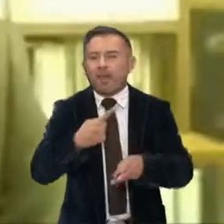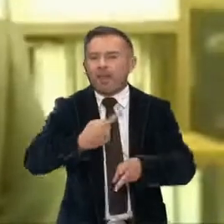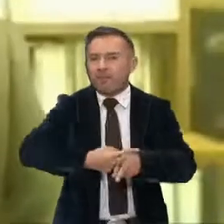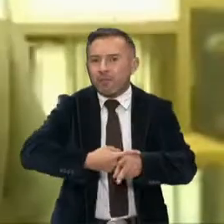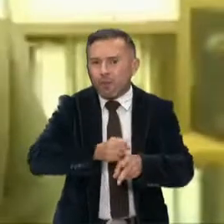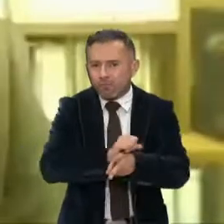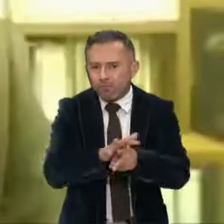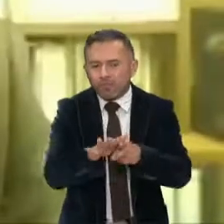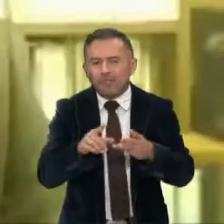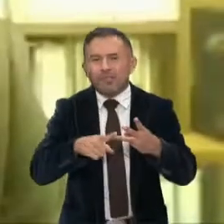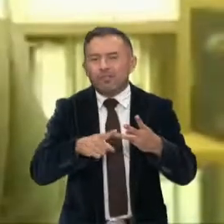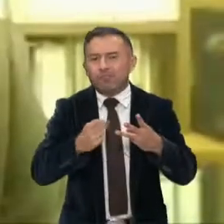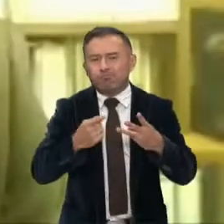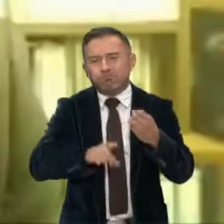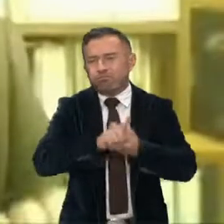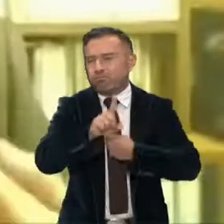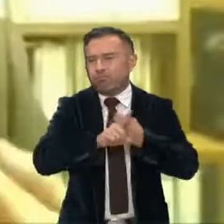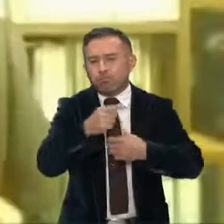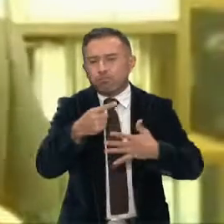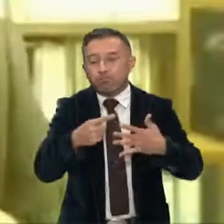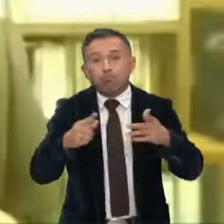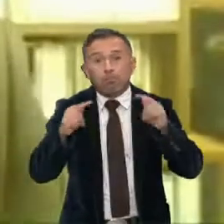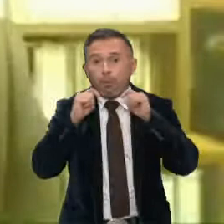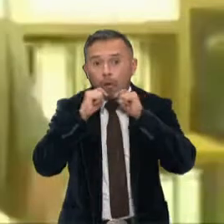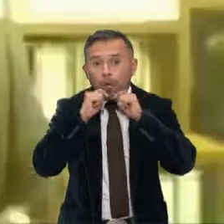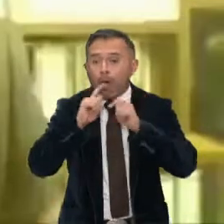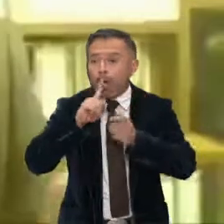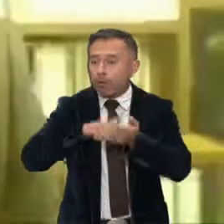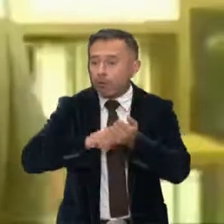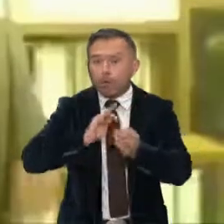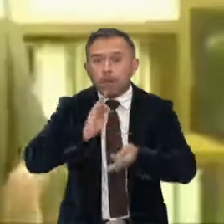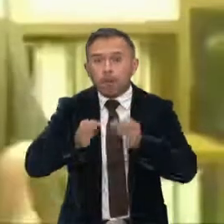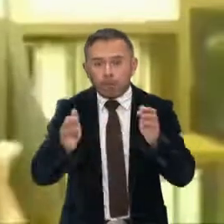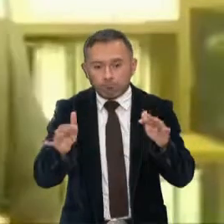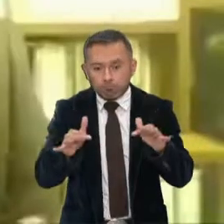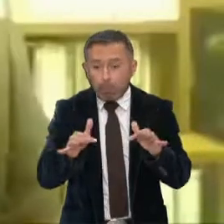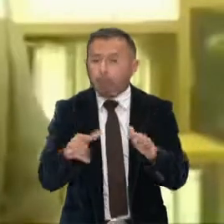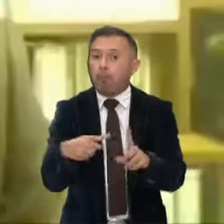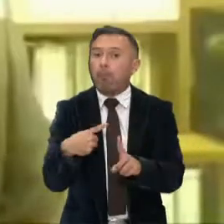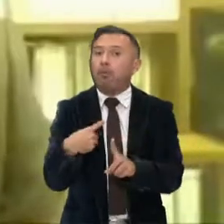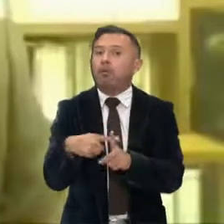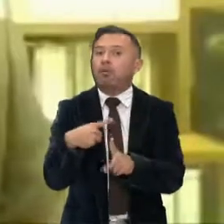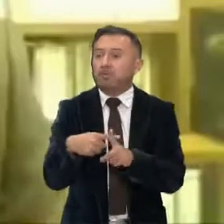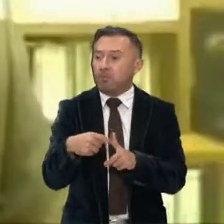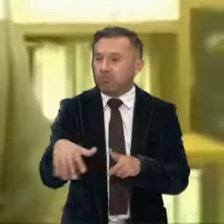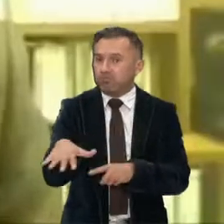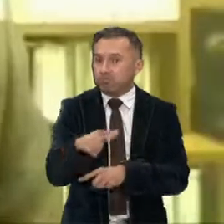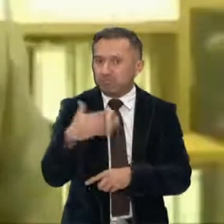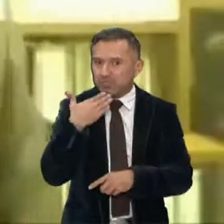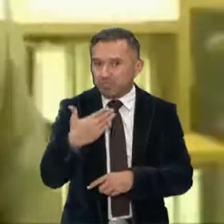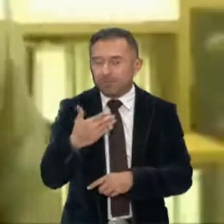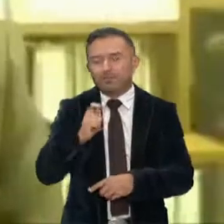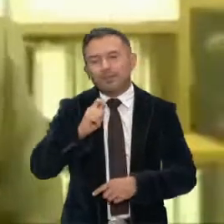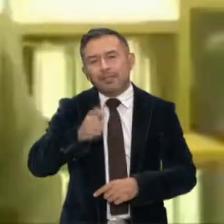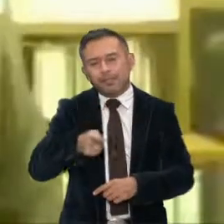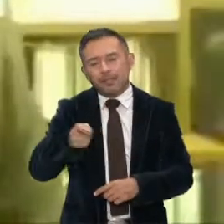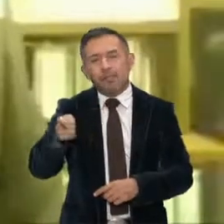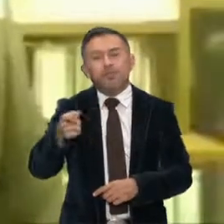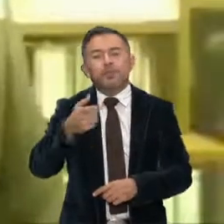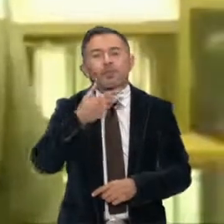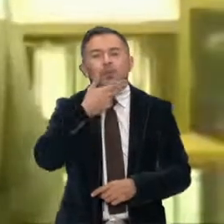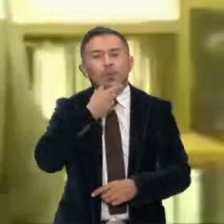done, the political and the health conditions, was also a success. And this is because the results were